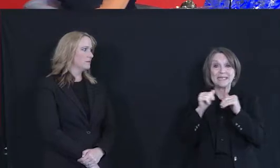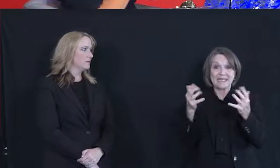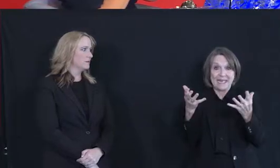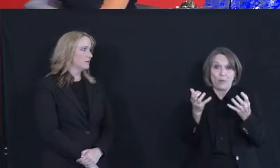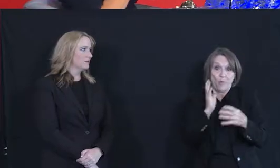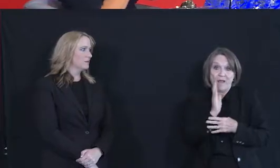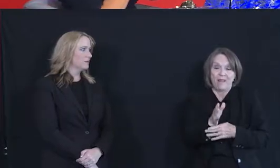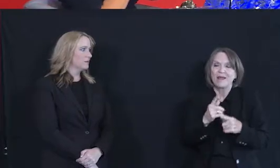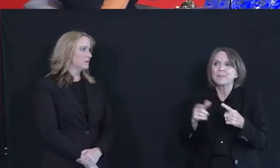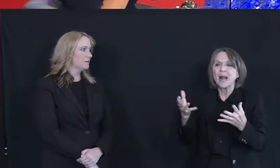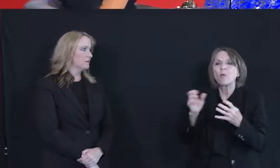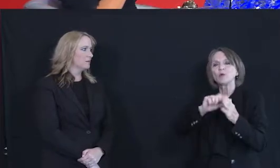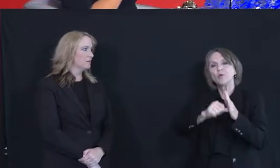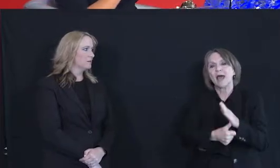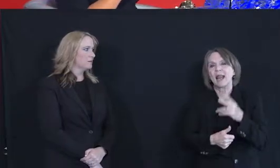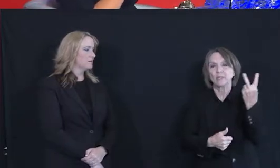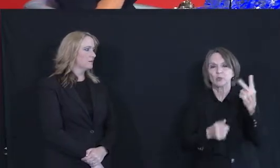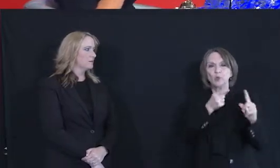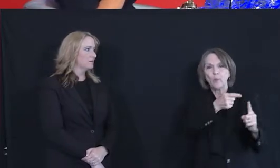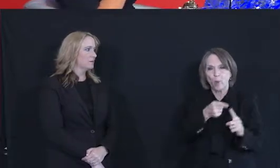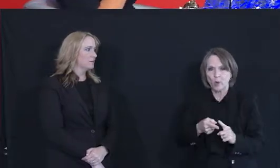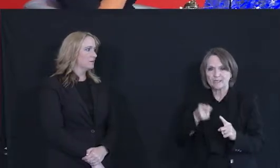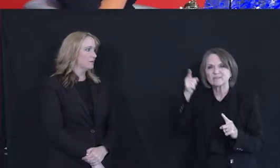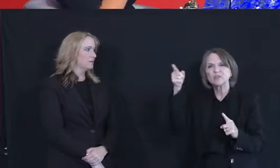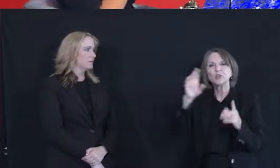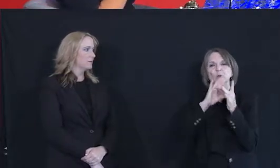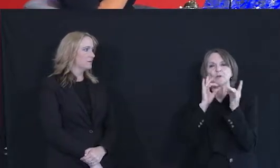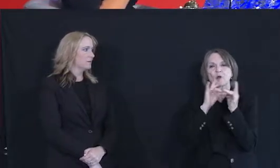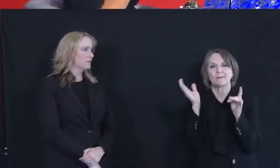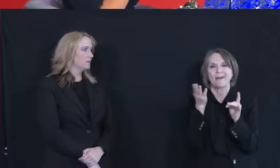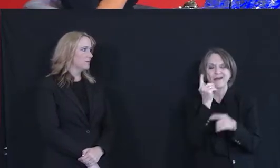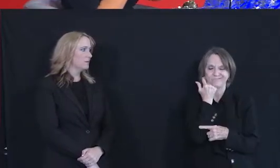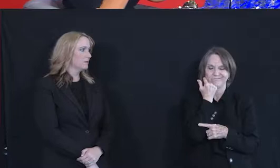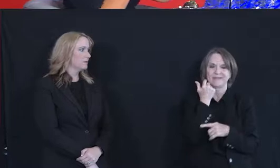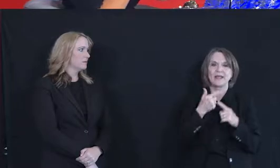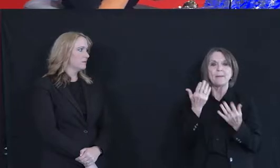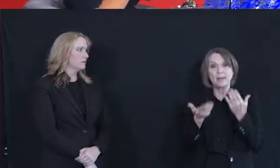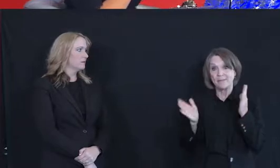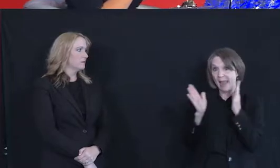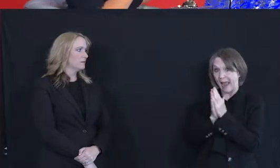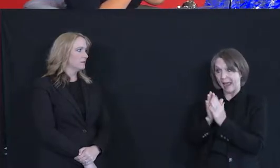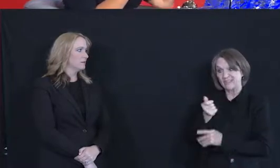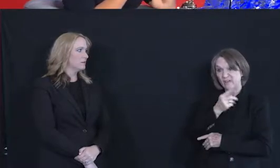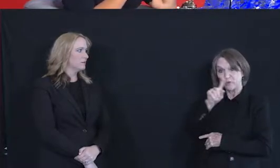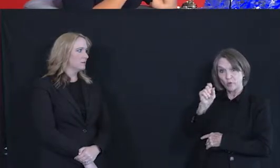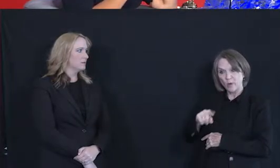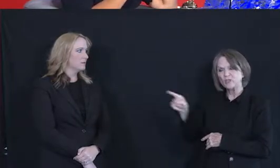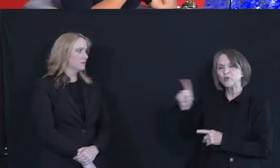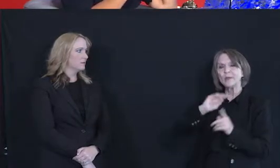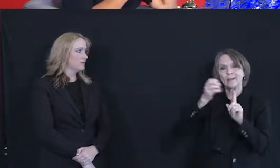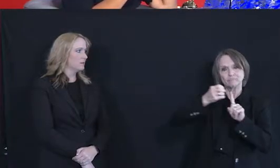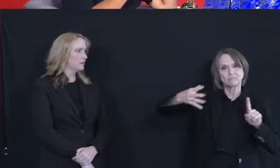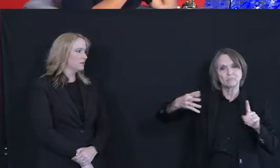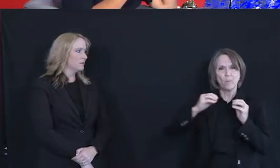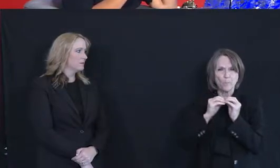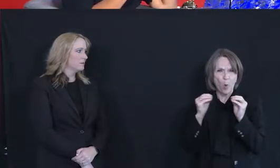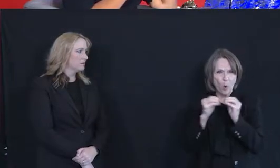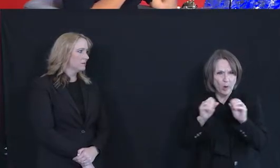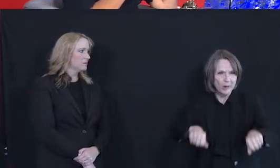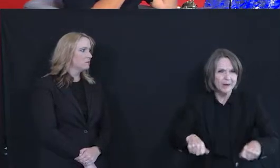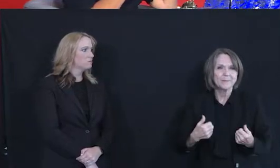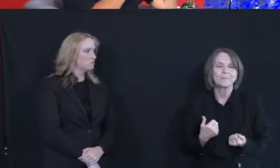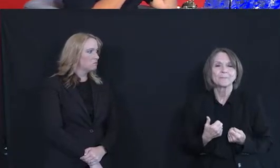highlight a couple of the points that you mentioned in your speech and and maybe ask you a few questions get you to expand about it a little more